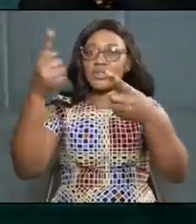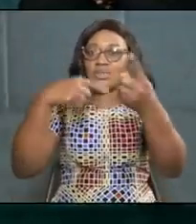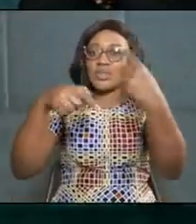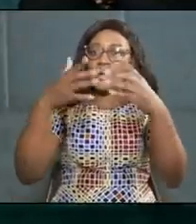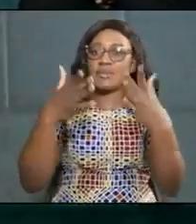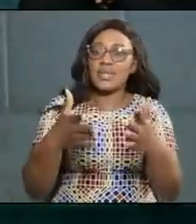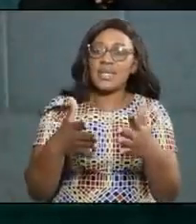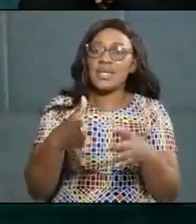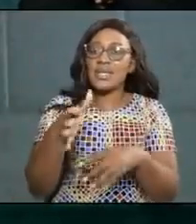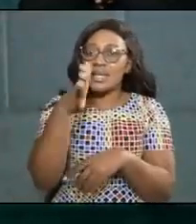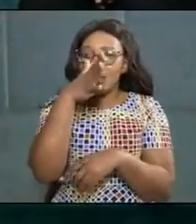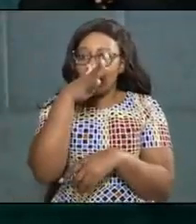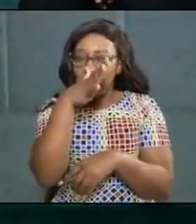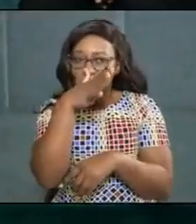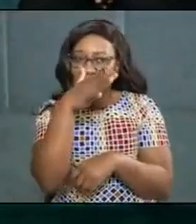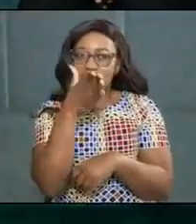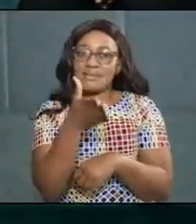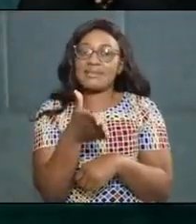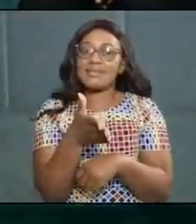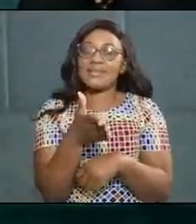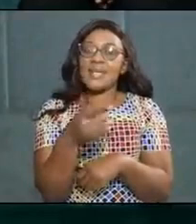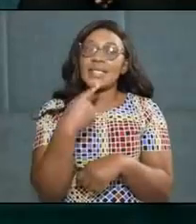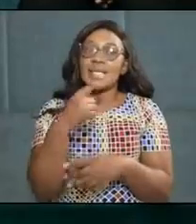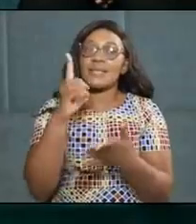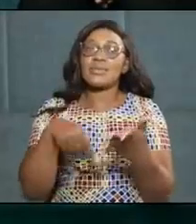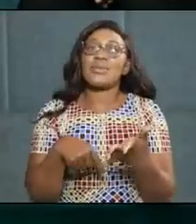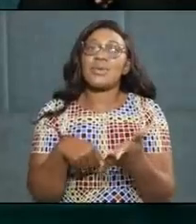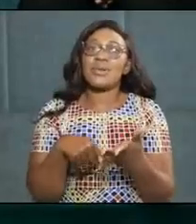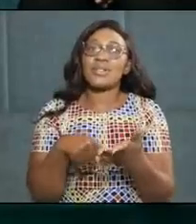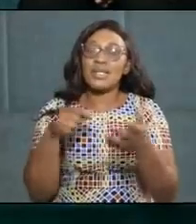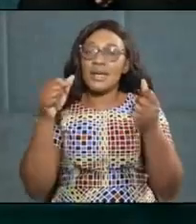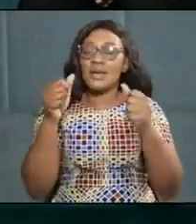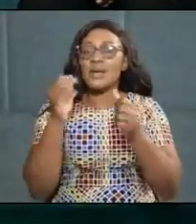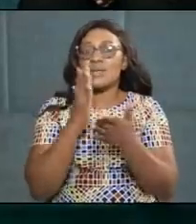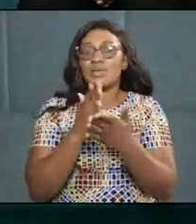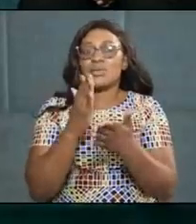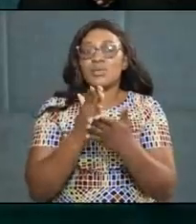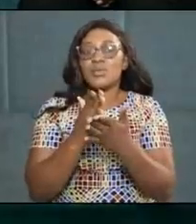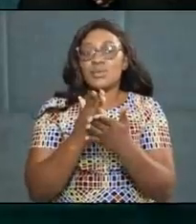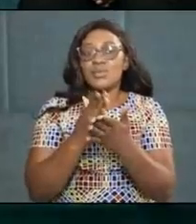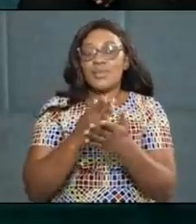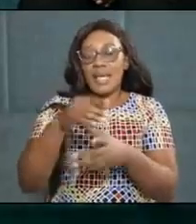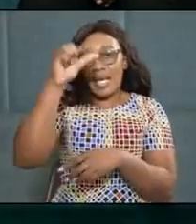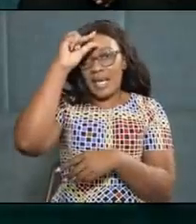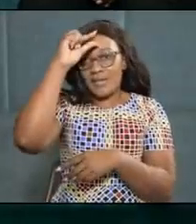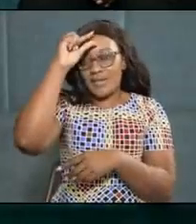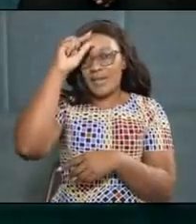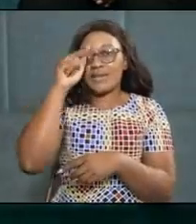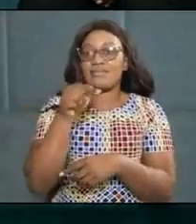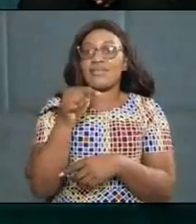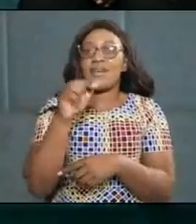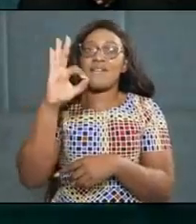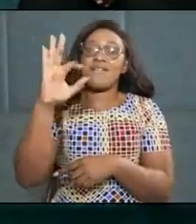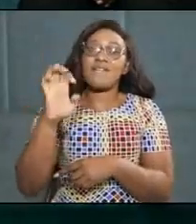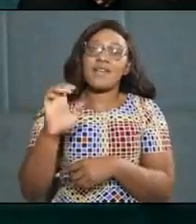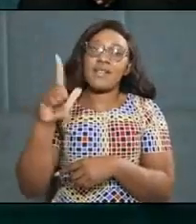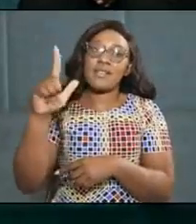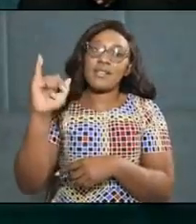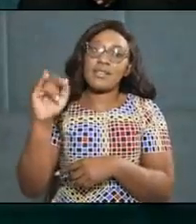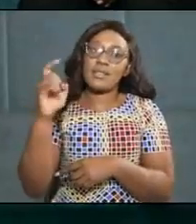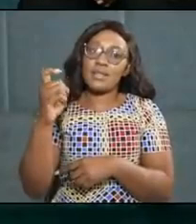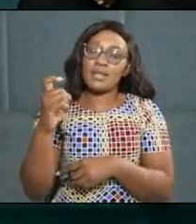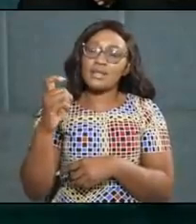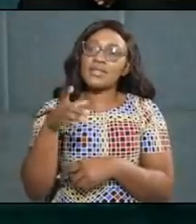is he called Felix the most noble. Governor Felix was a very corrupt person and would ask for bribes to